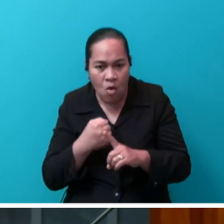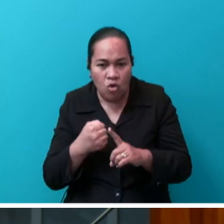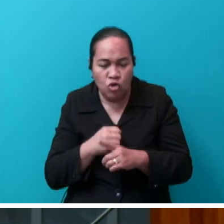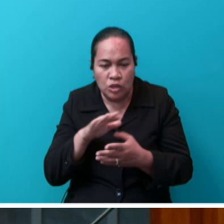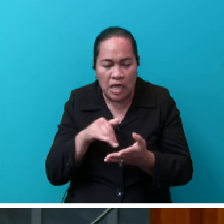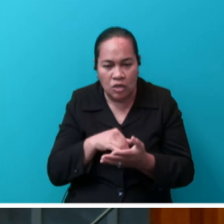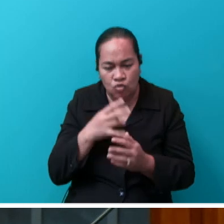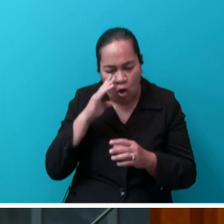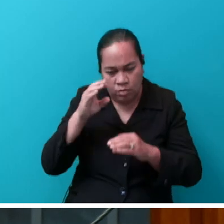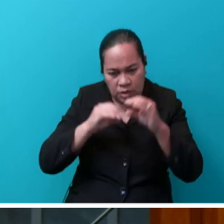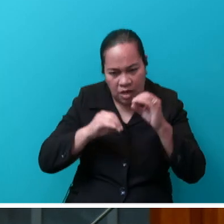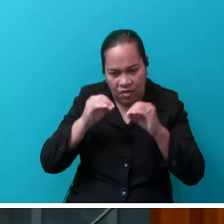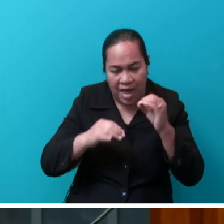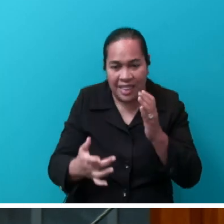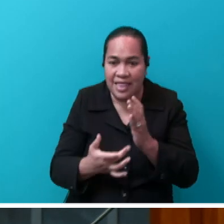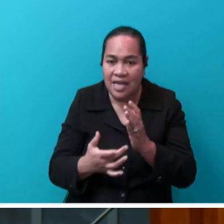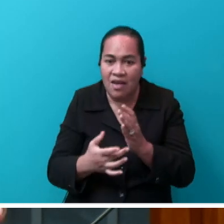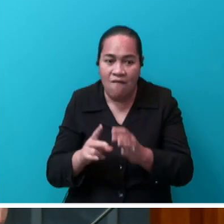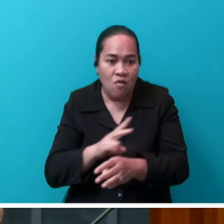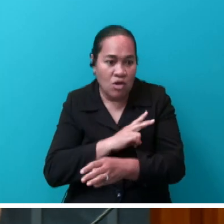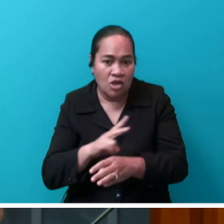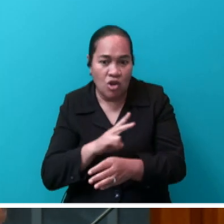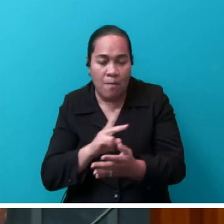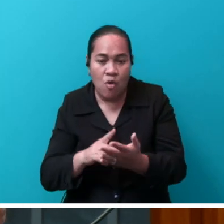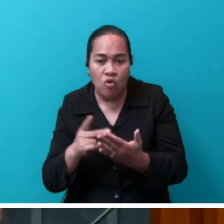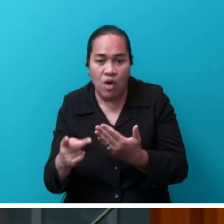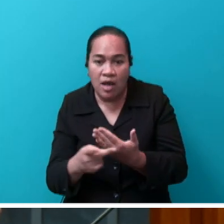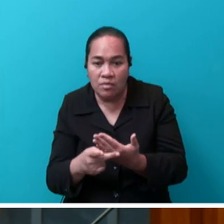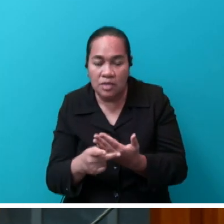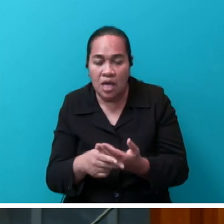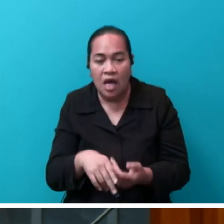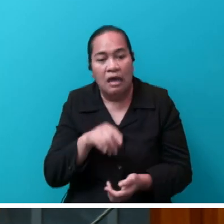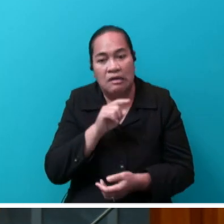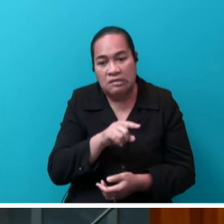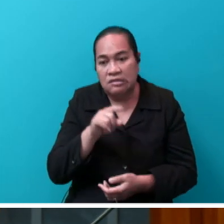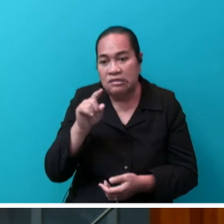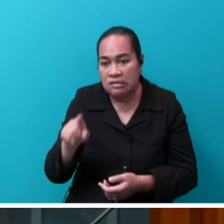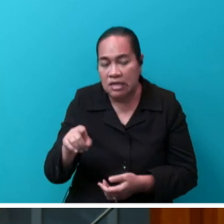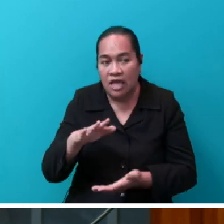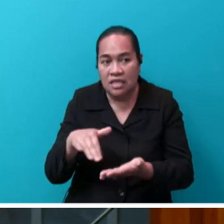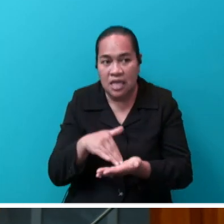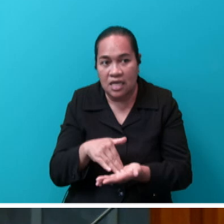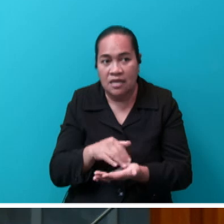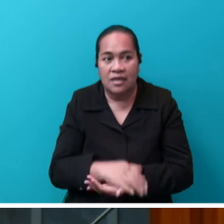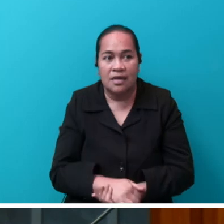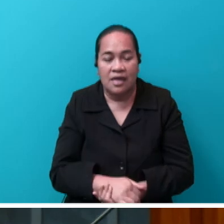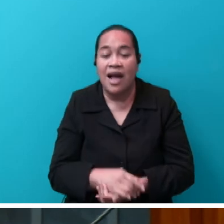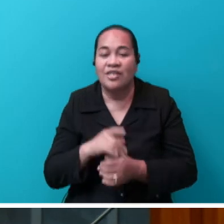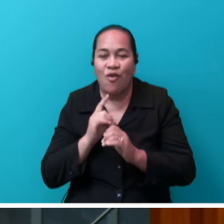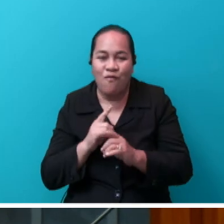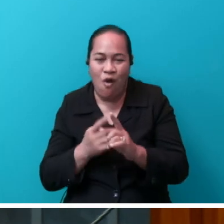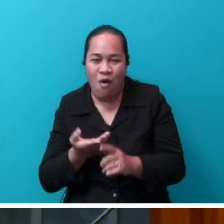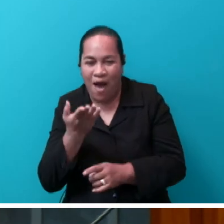observe the technical and vocational programs carried out at the center as a follow-up